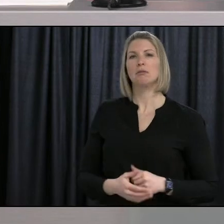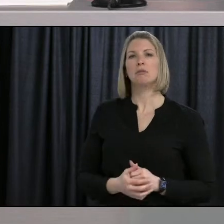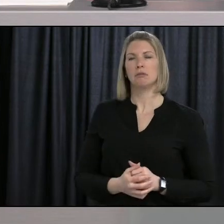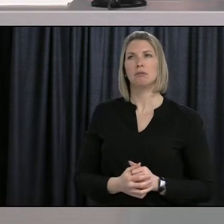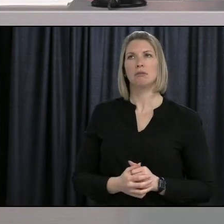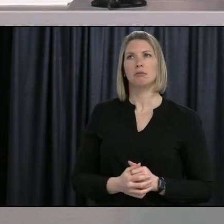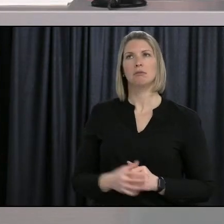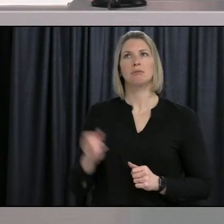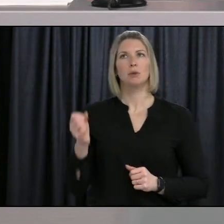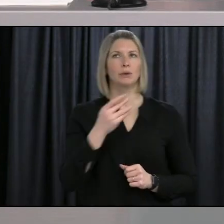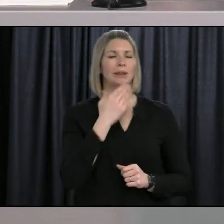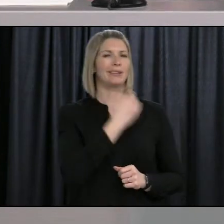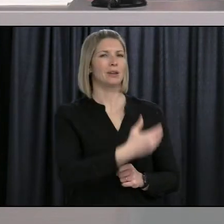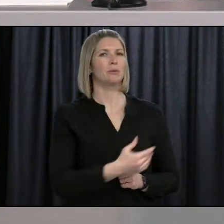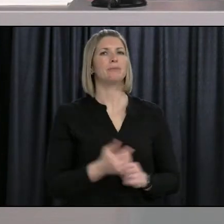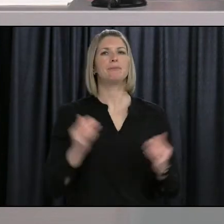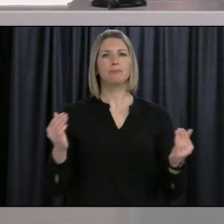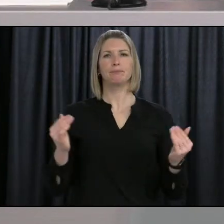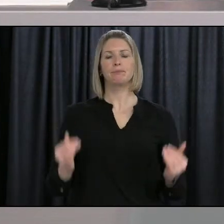Okay, thank you.